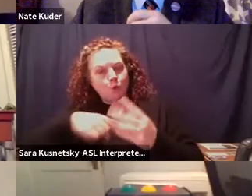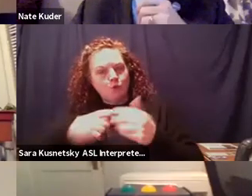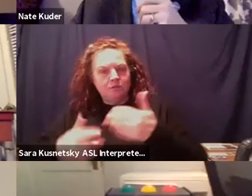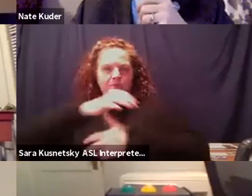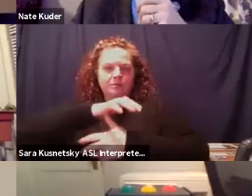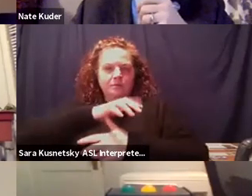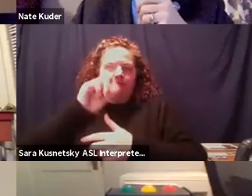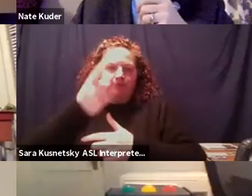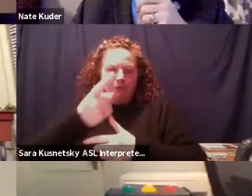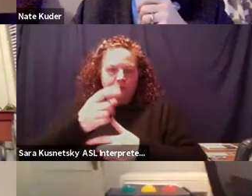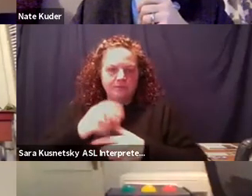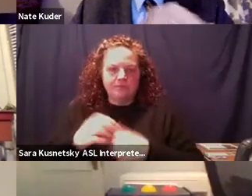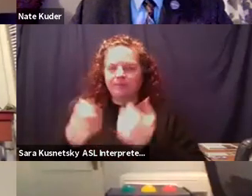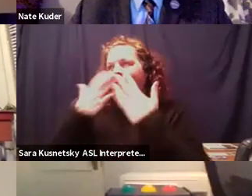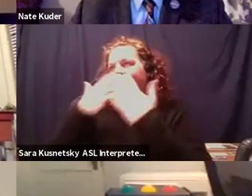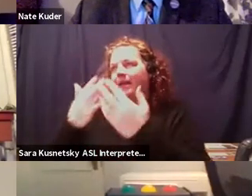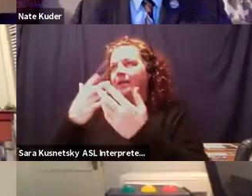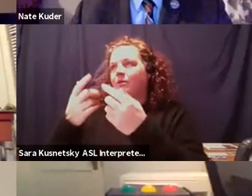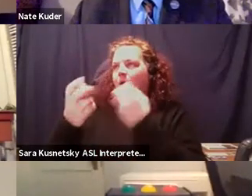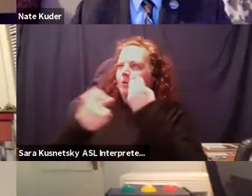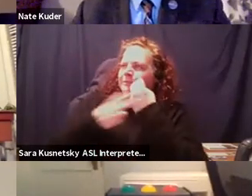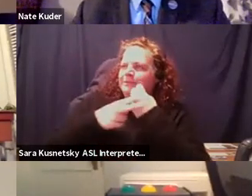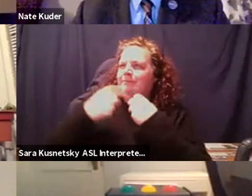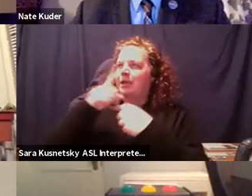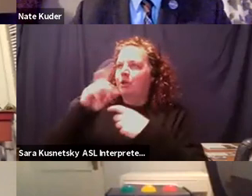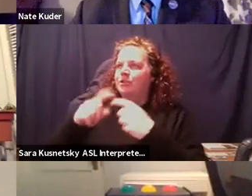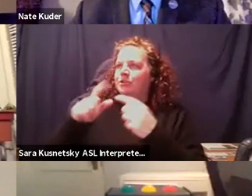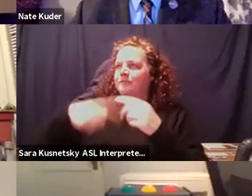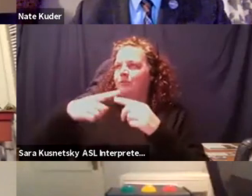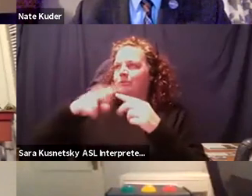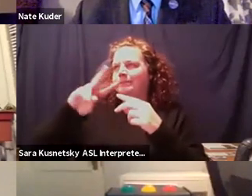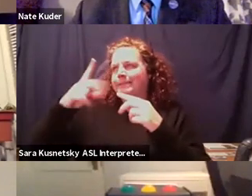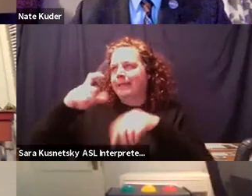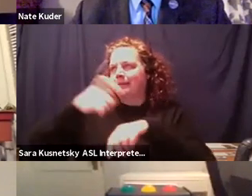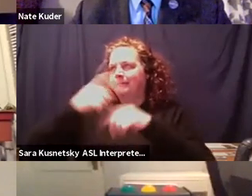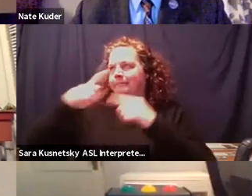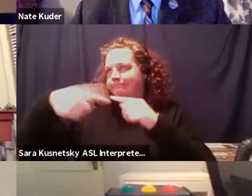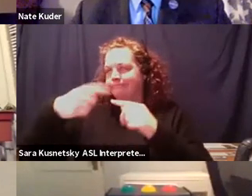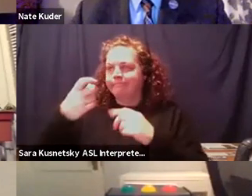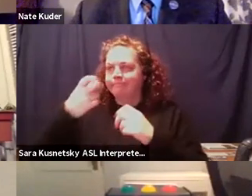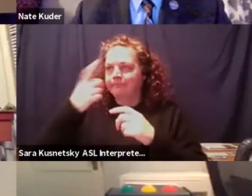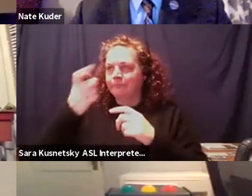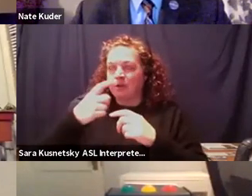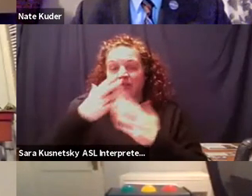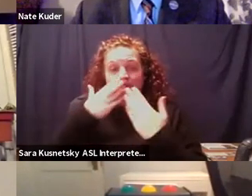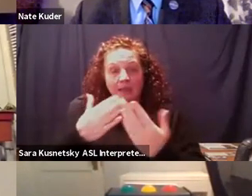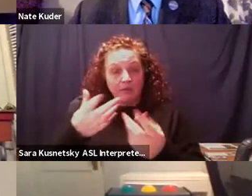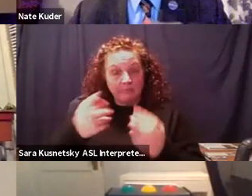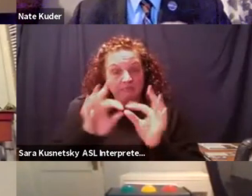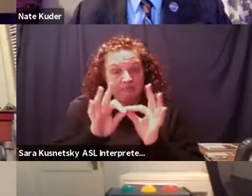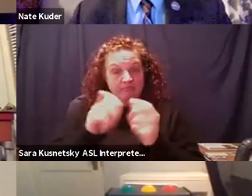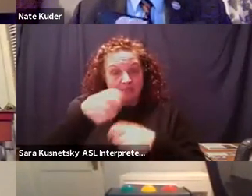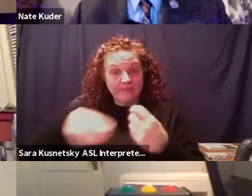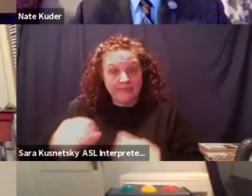you. I'll save the rest of my questions for the next round. Thank you, Chair. Thank you, Mr. James. Ms. Robinson.